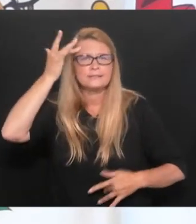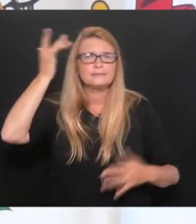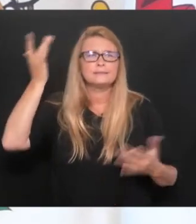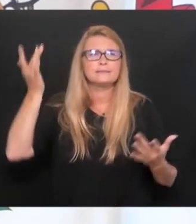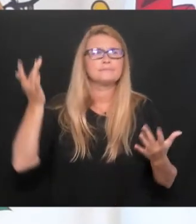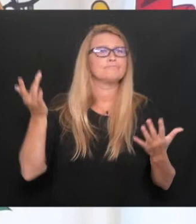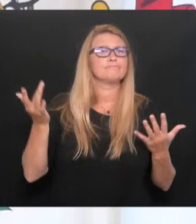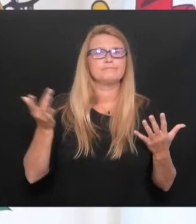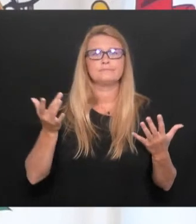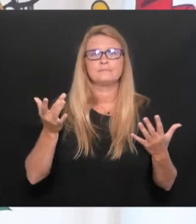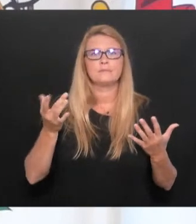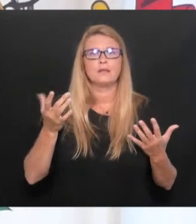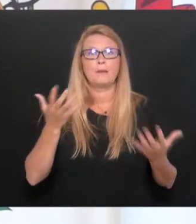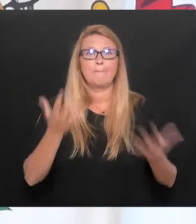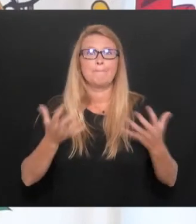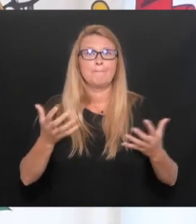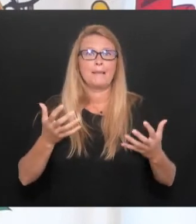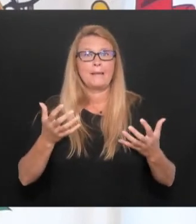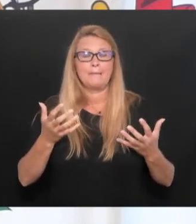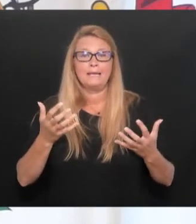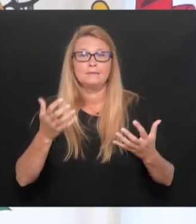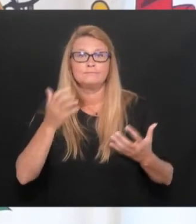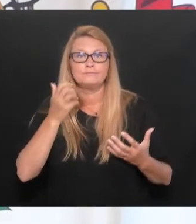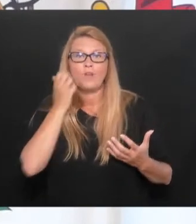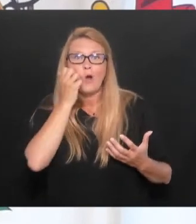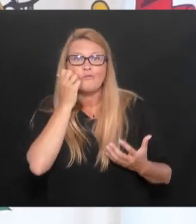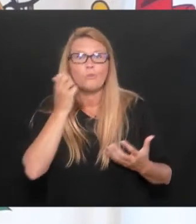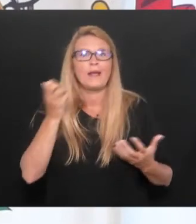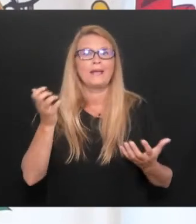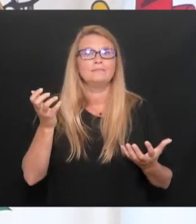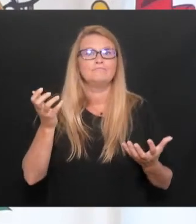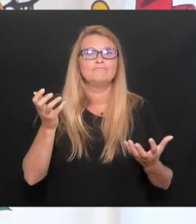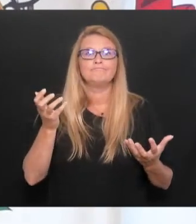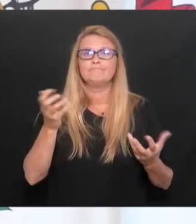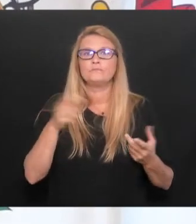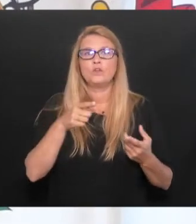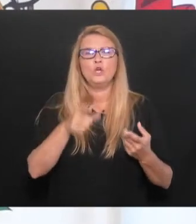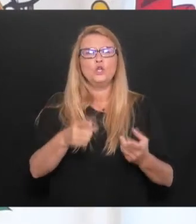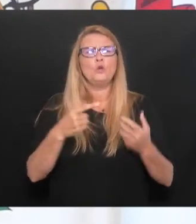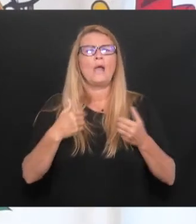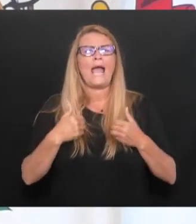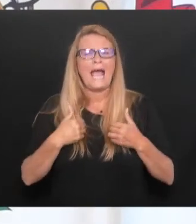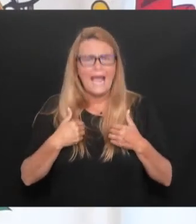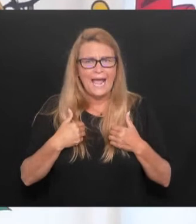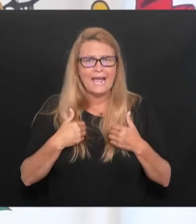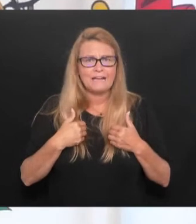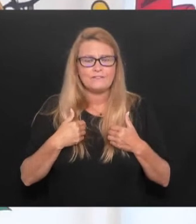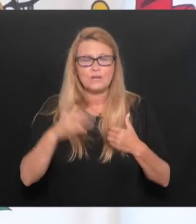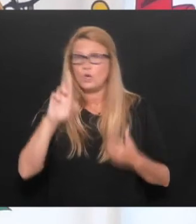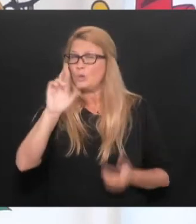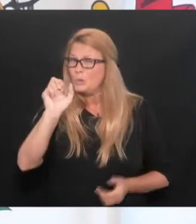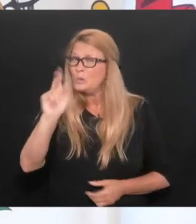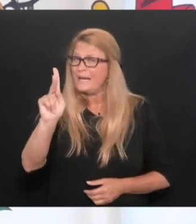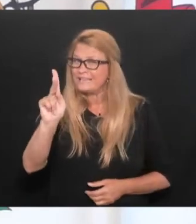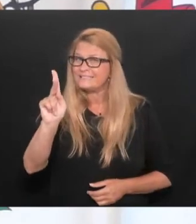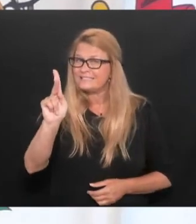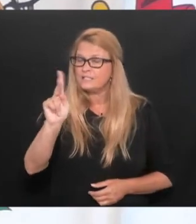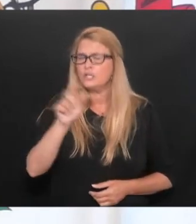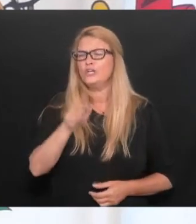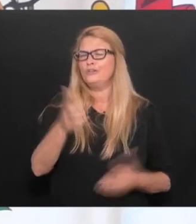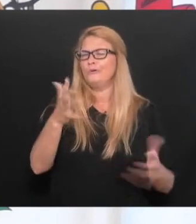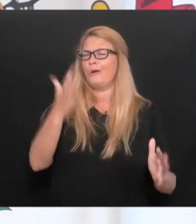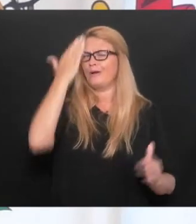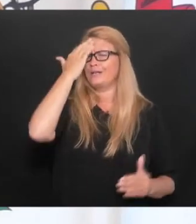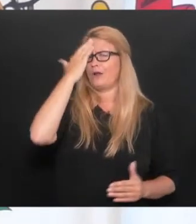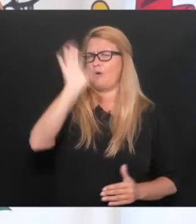you're overweight or whatever it may be, but you have risk factors. Well, you know what your risk